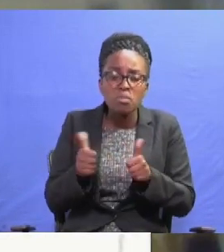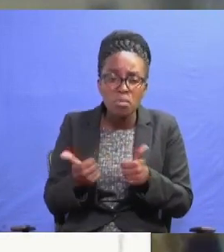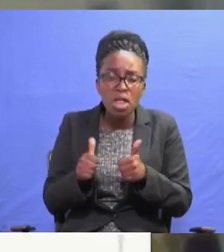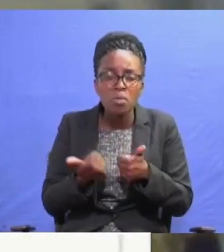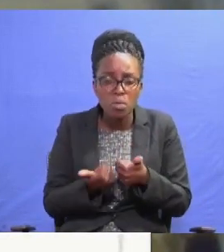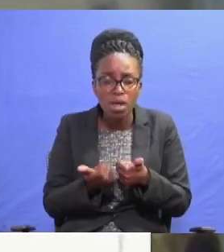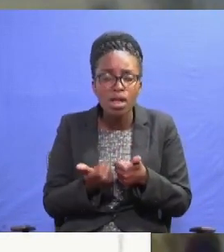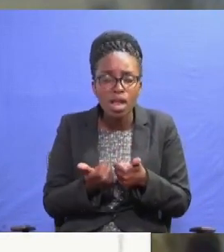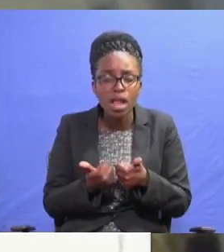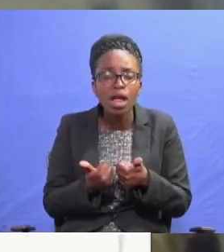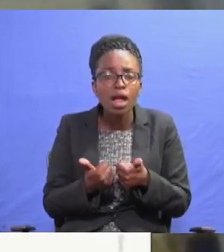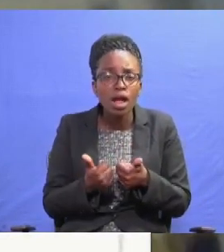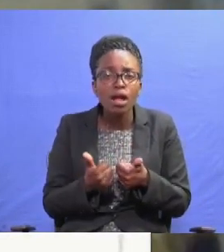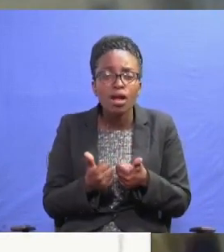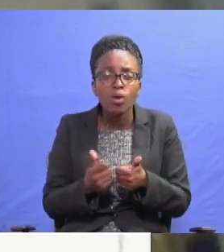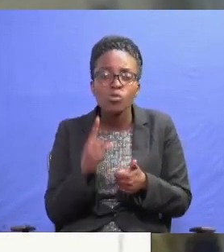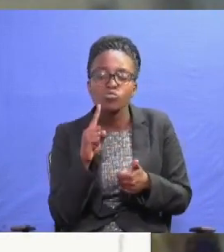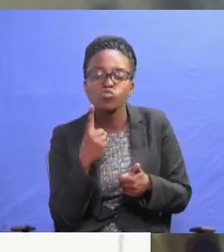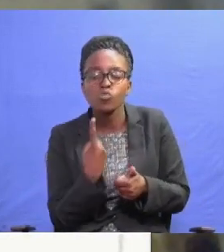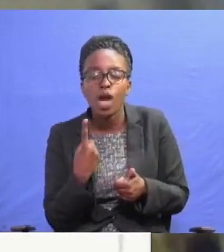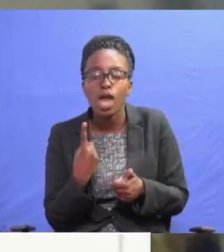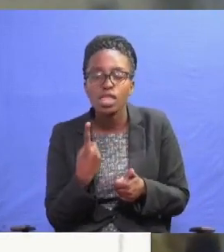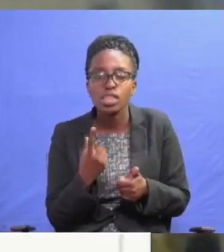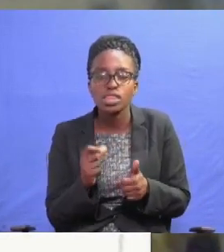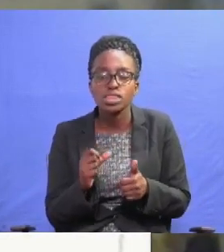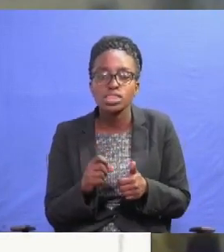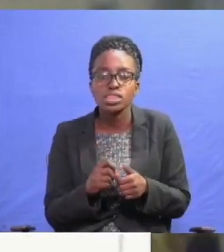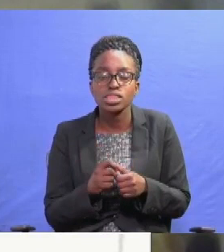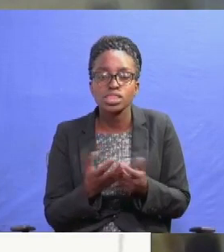And one of the things I know